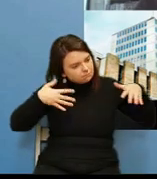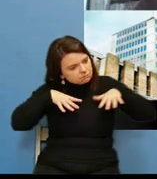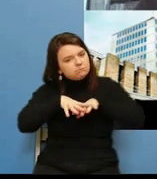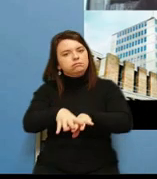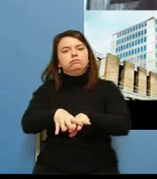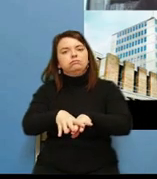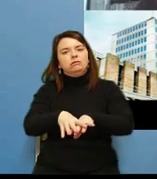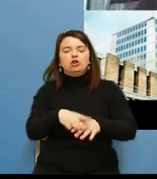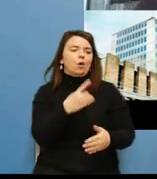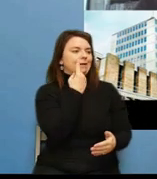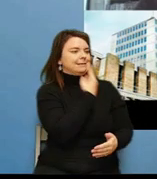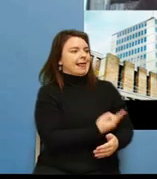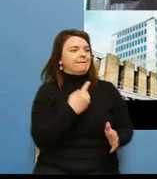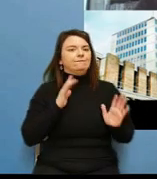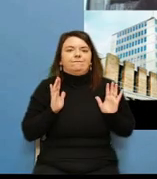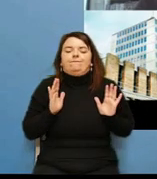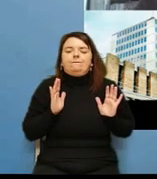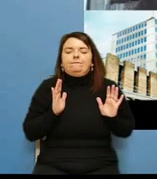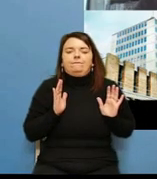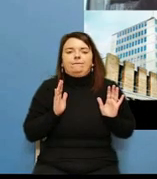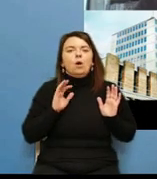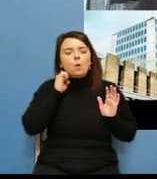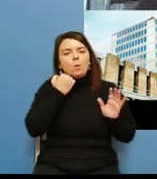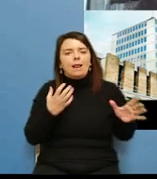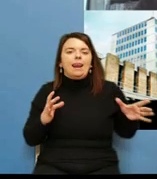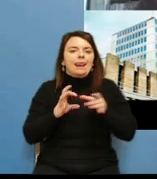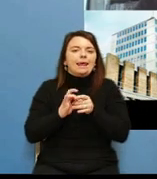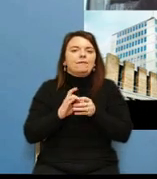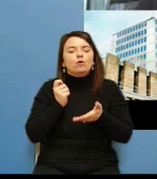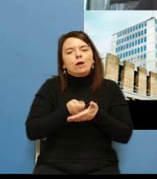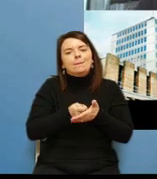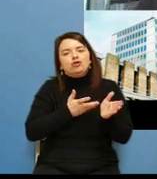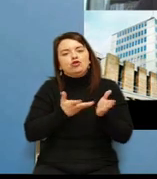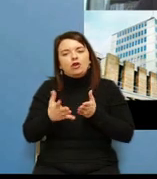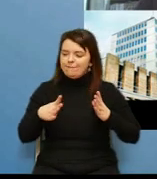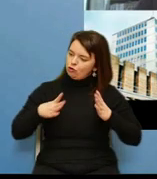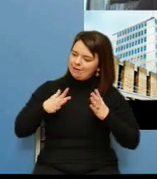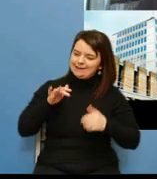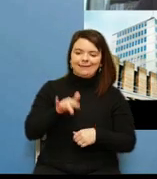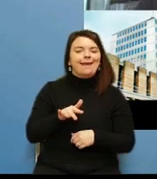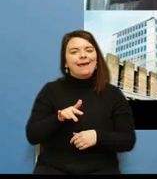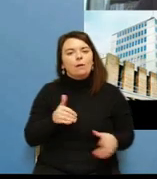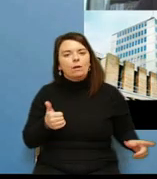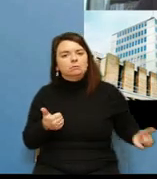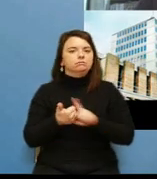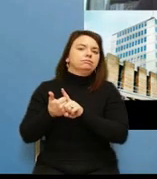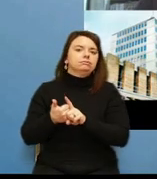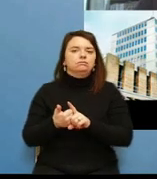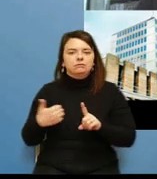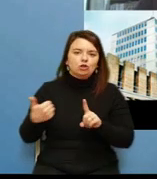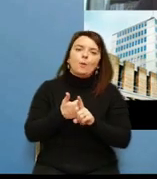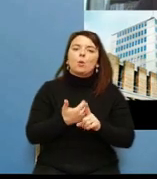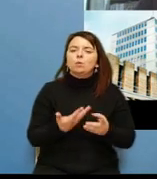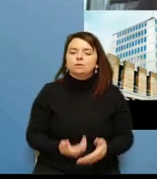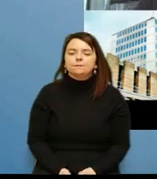point, this isn't just something that's a standalone thing. It will link into the commission services that are there